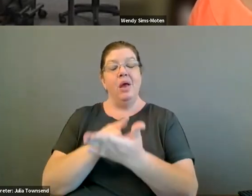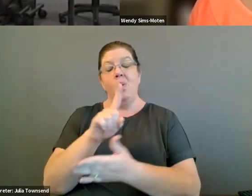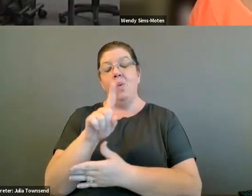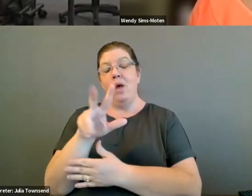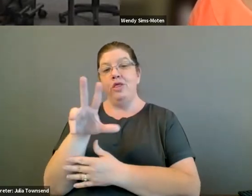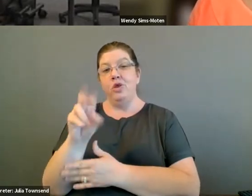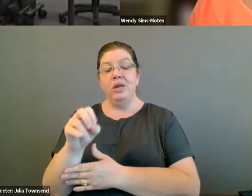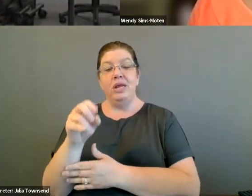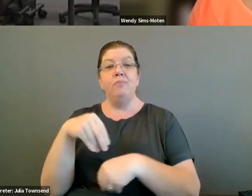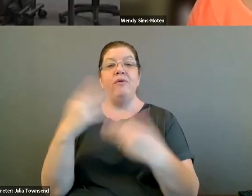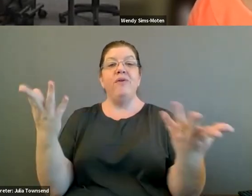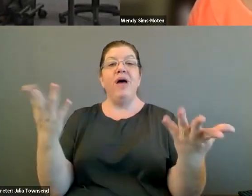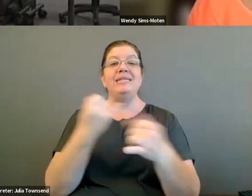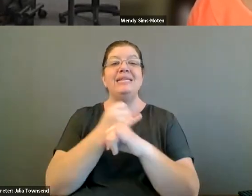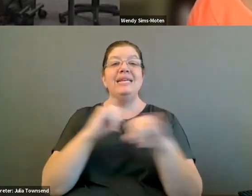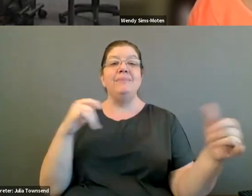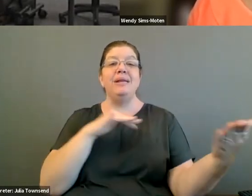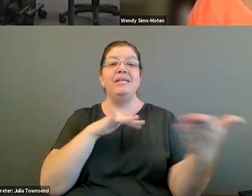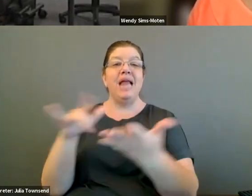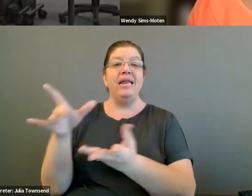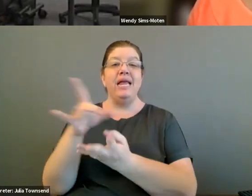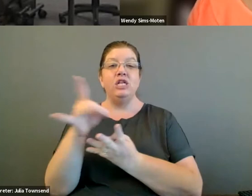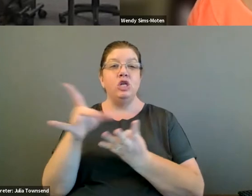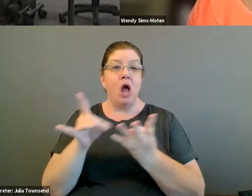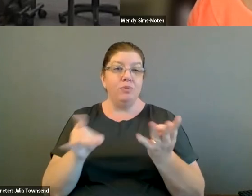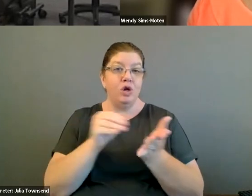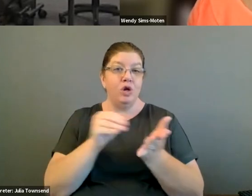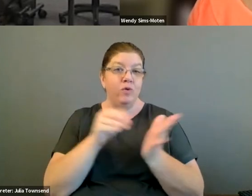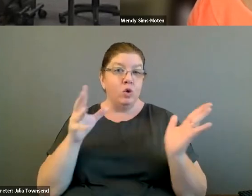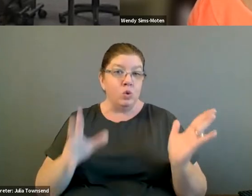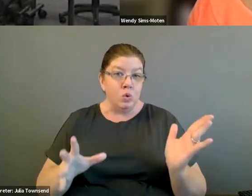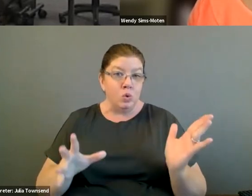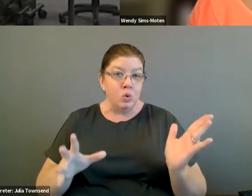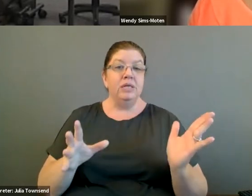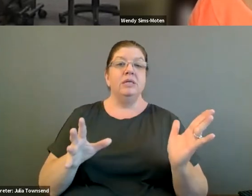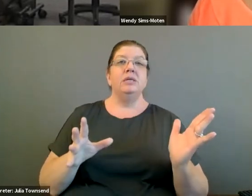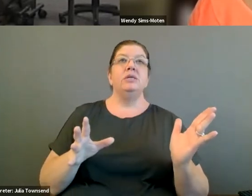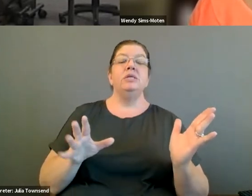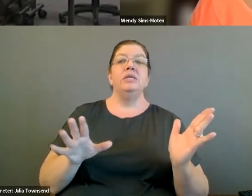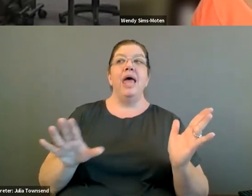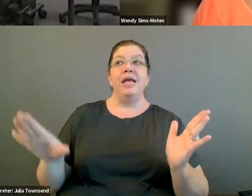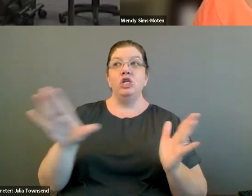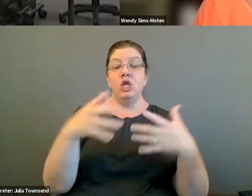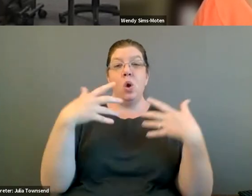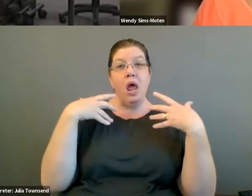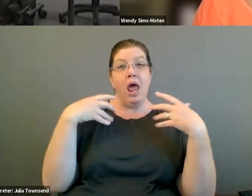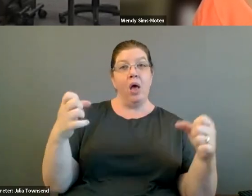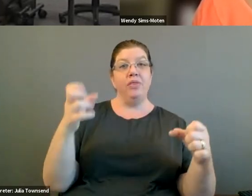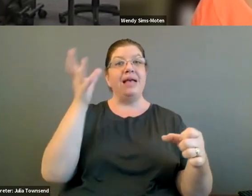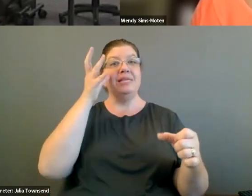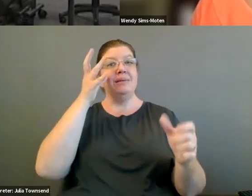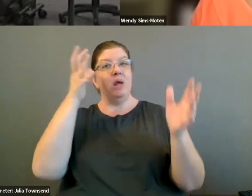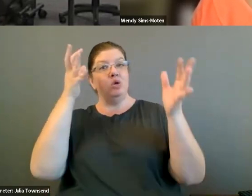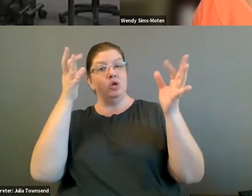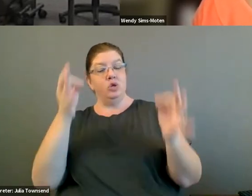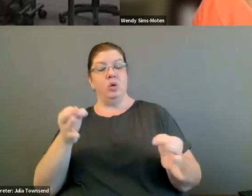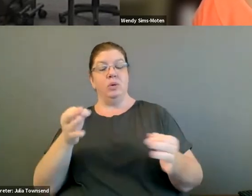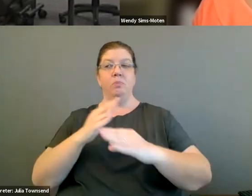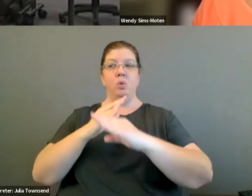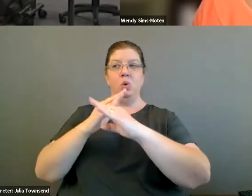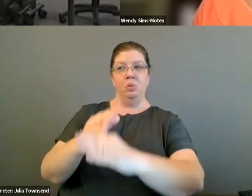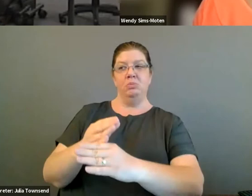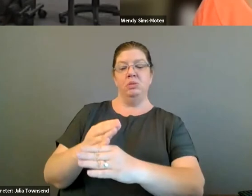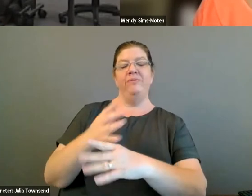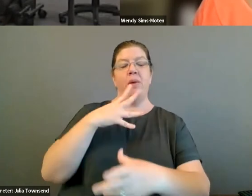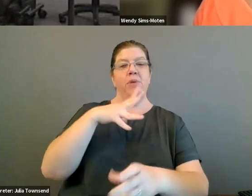as an option for students whose health, as determined by the parent, precludes them from participating in in-person